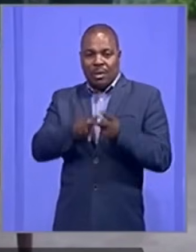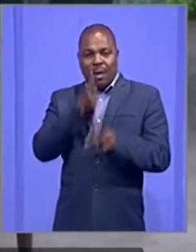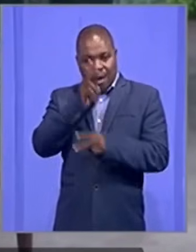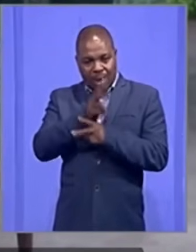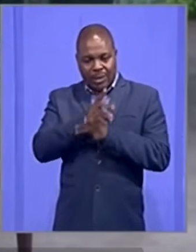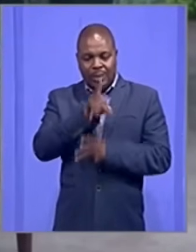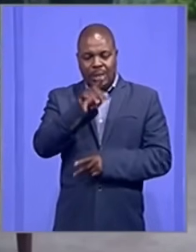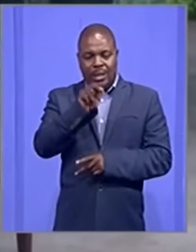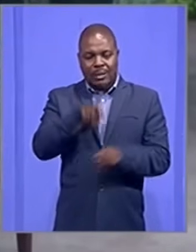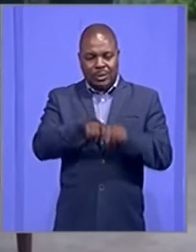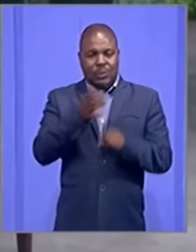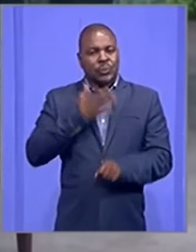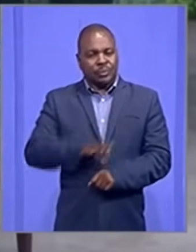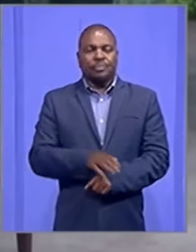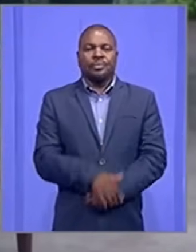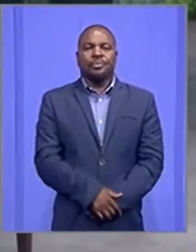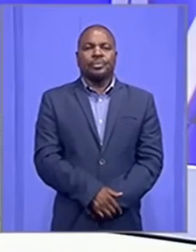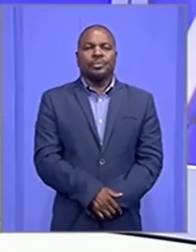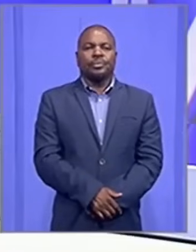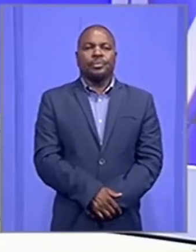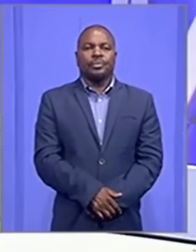tsa DNA.